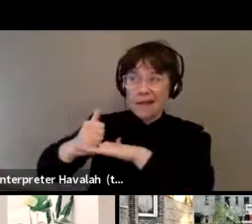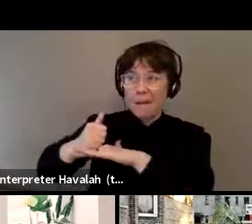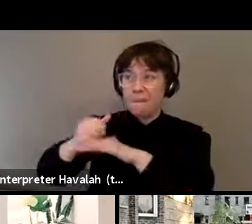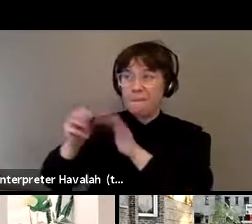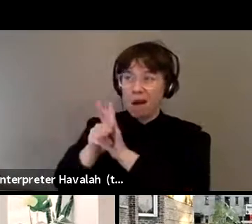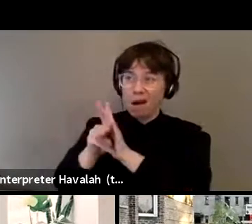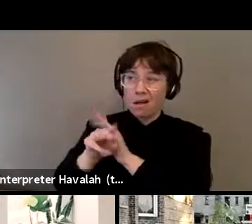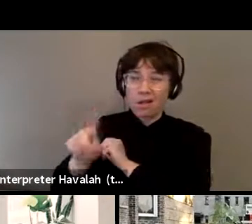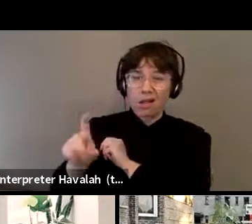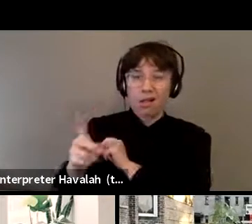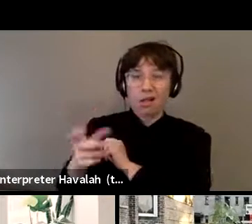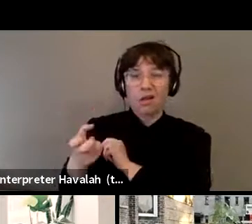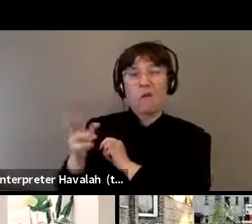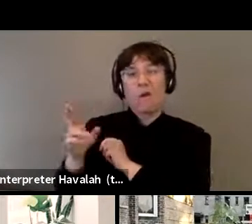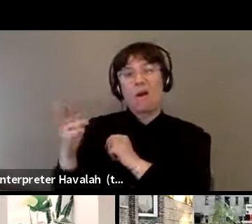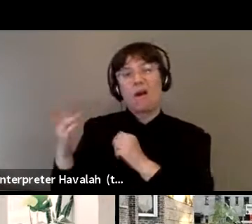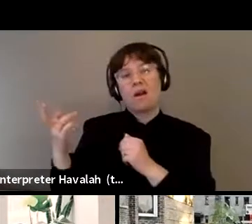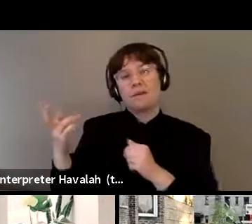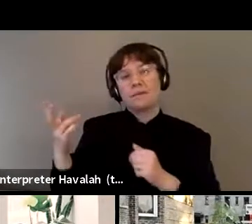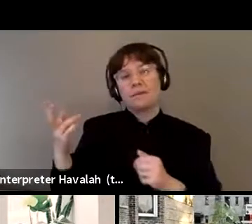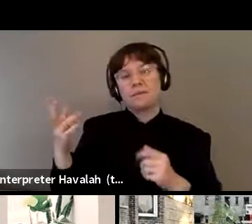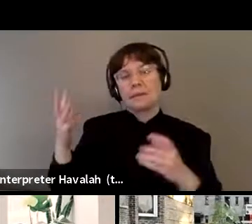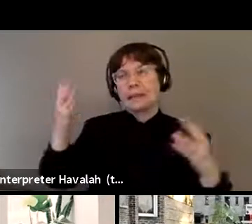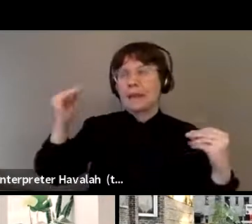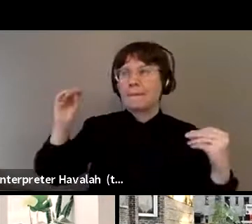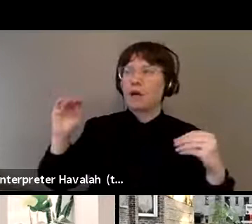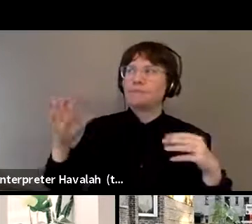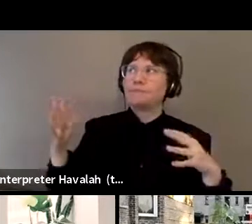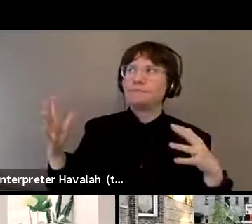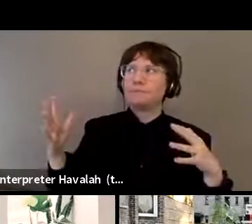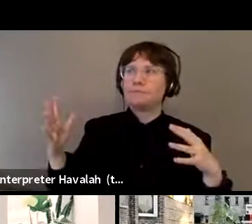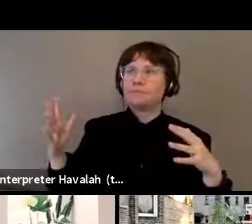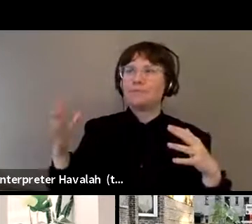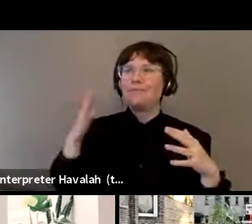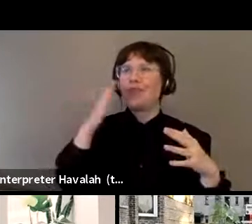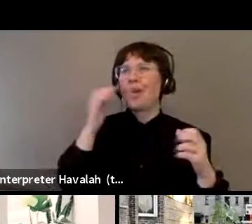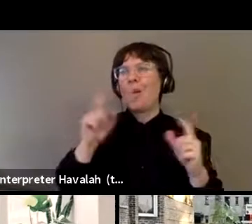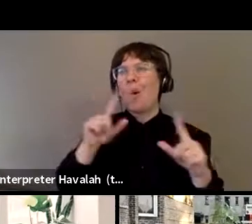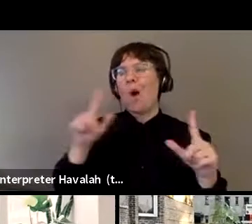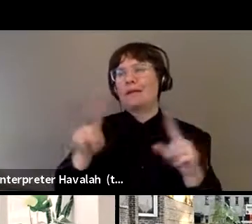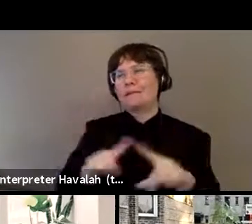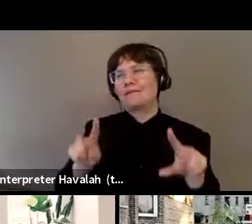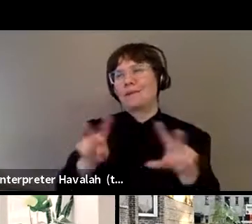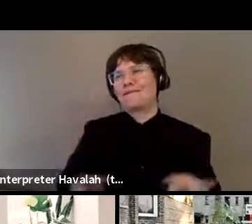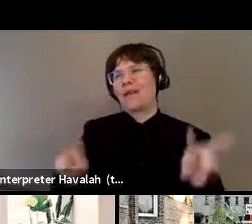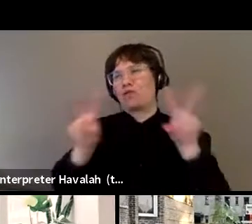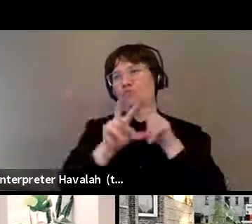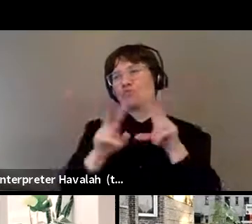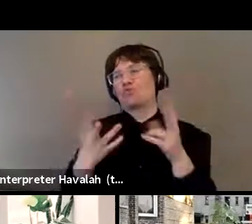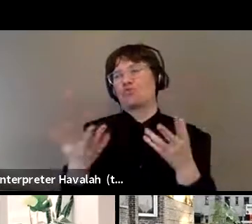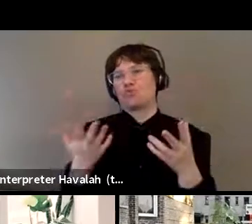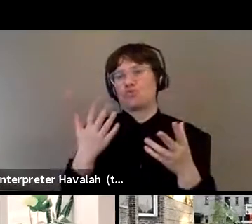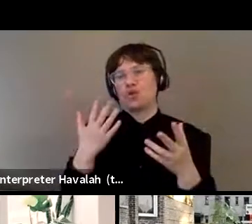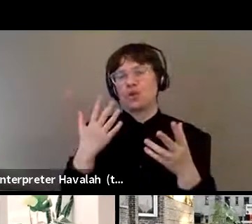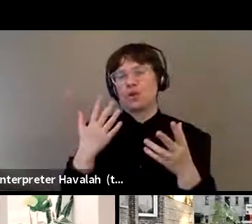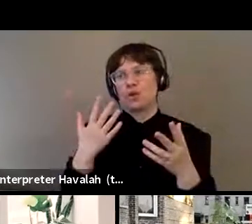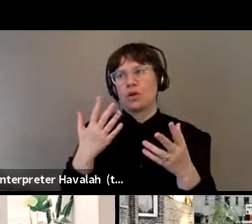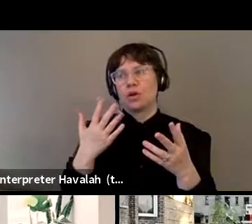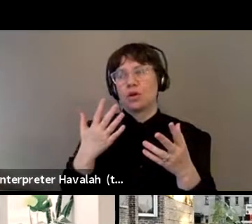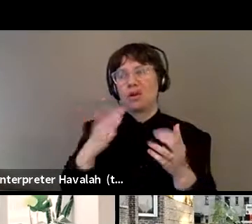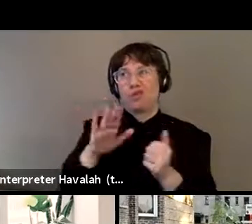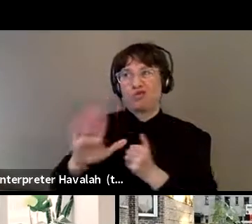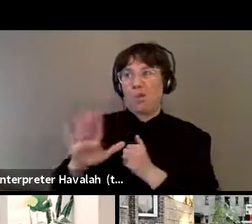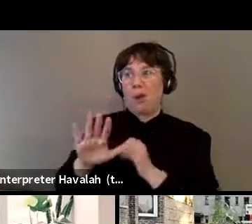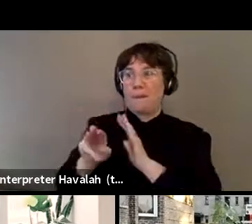model, or like maybe think about like using any of like, I know they all have different values, but any of the values when like shaping your own